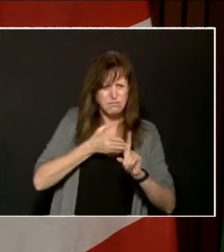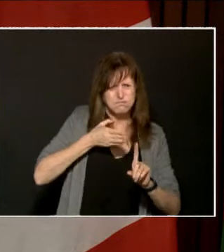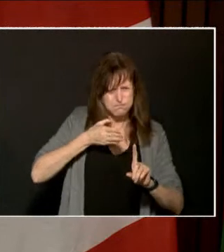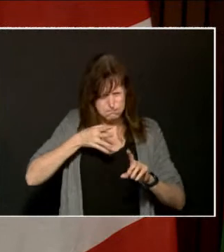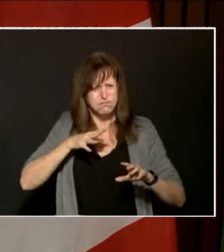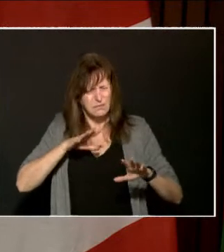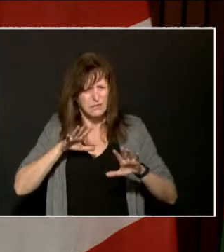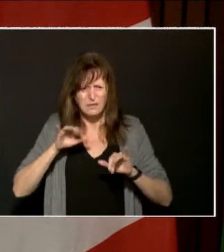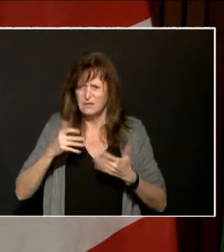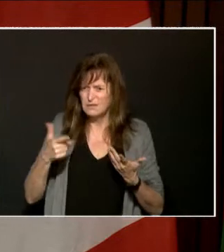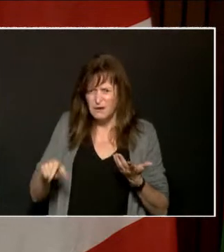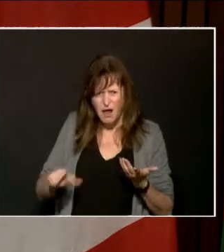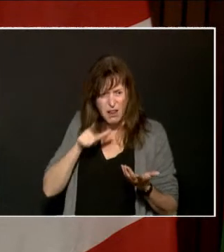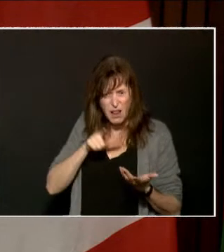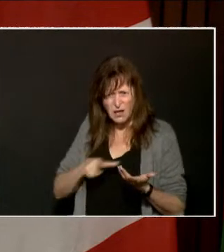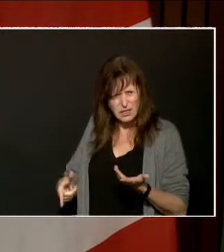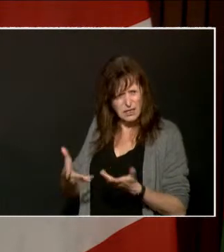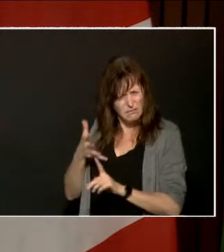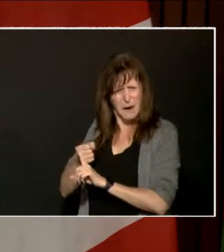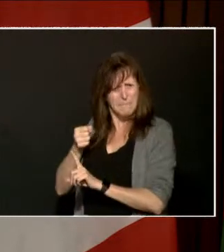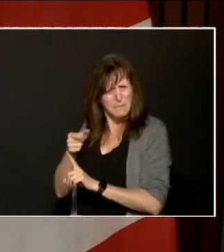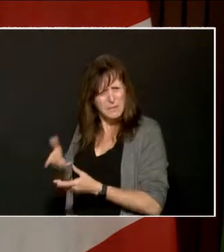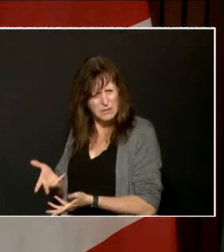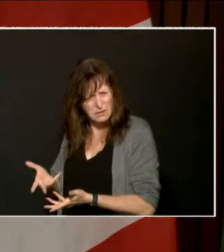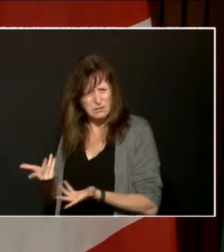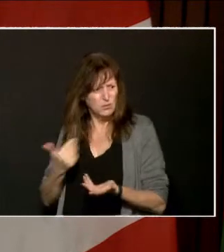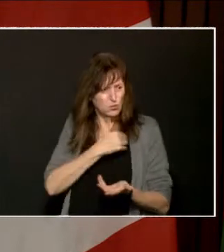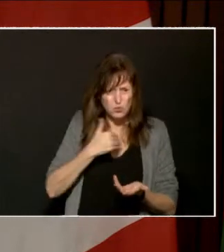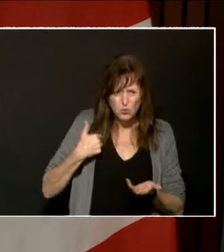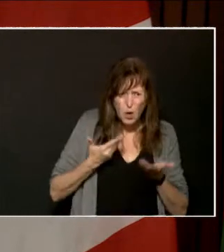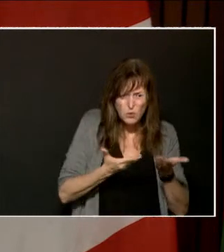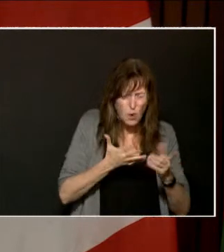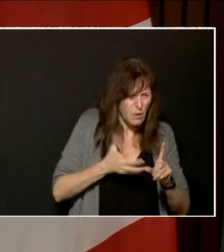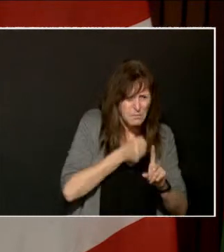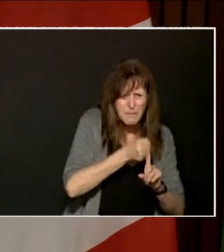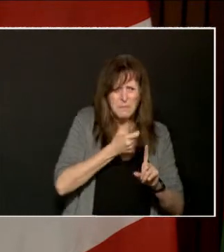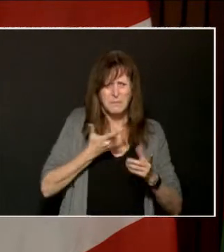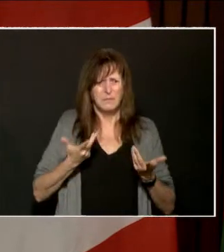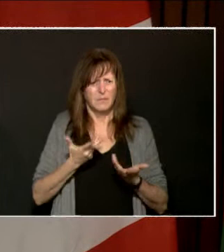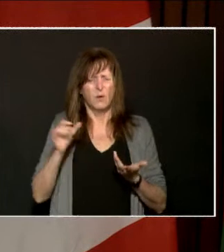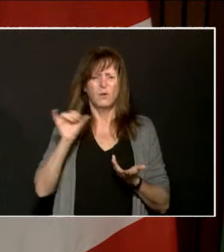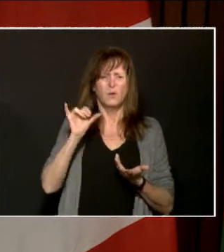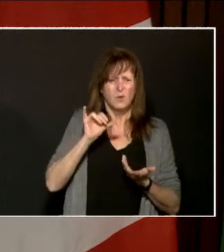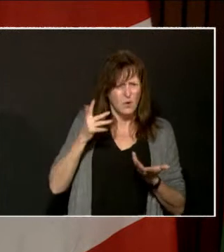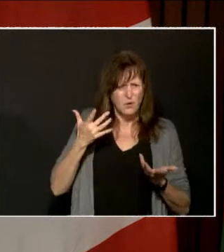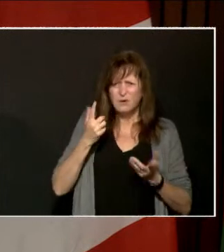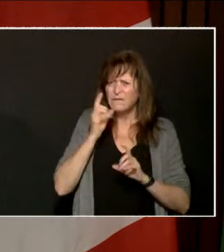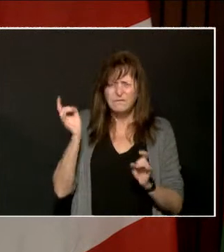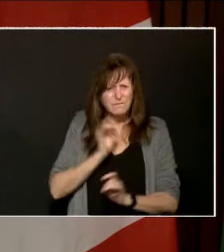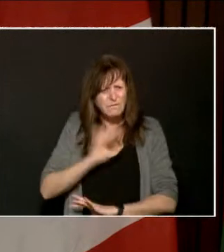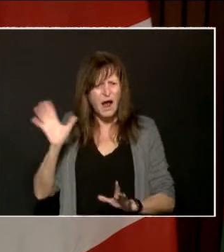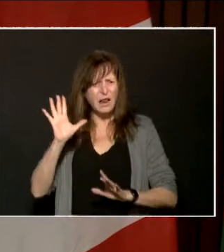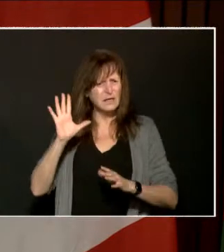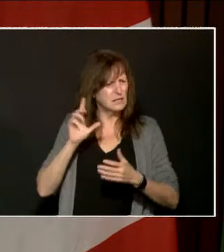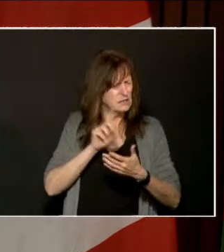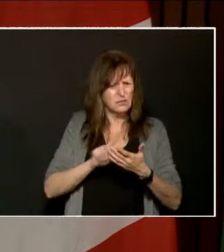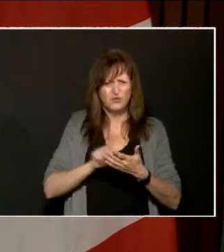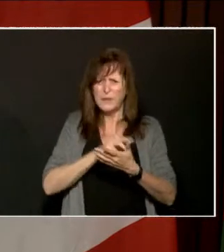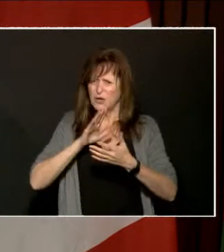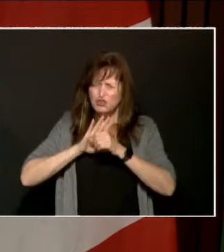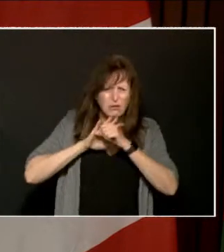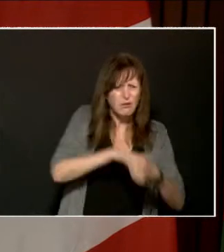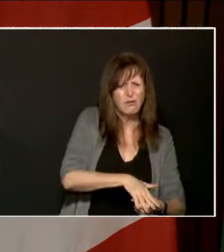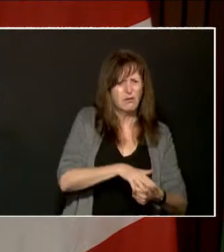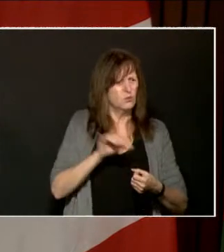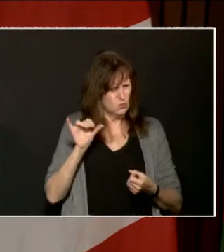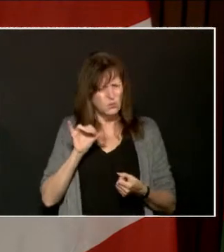recently here in Toronto, and from other acts of violence and discrimination. I hope that the success that we're having with COVID now is